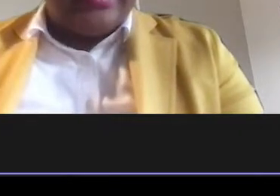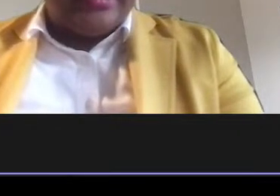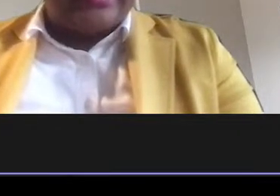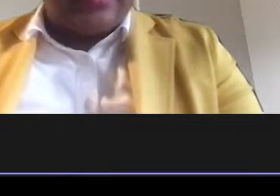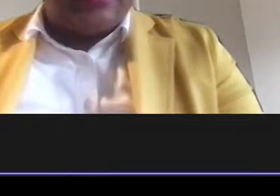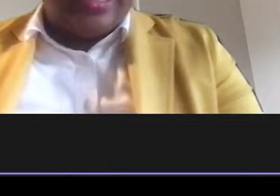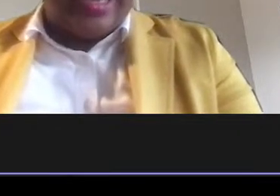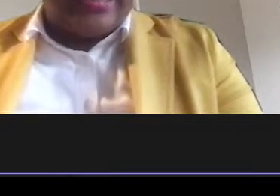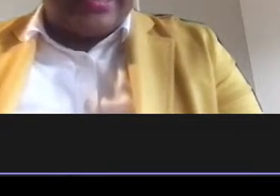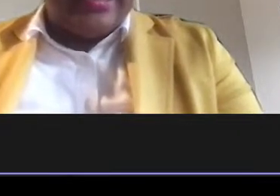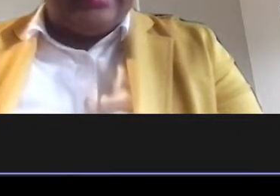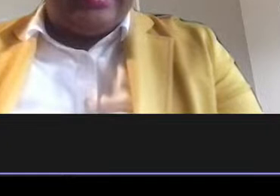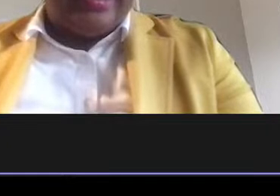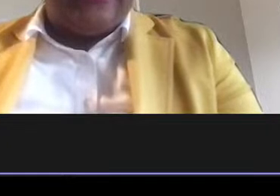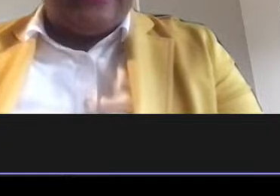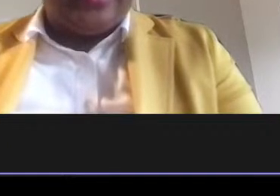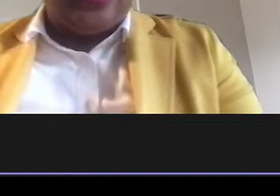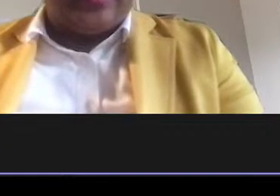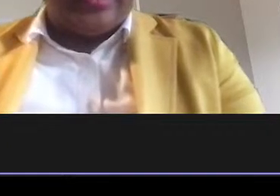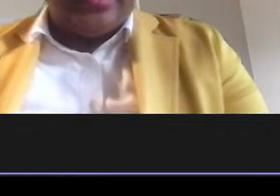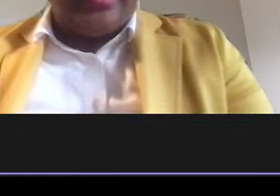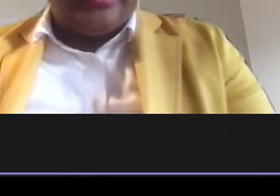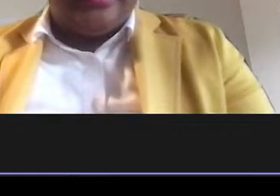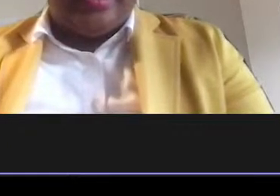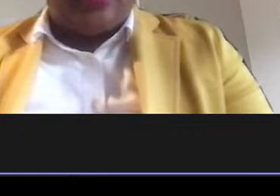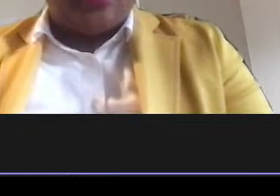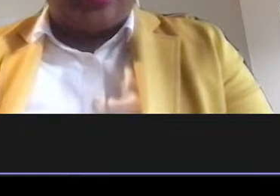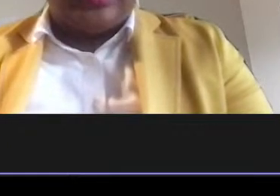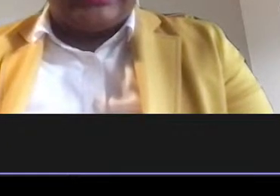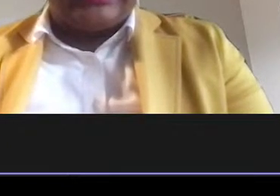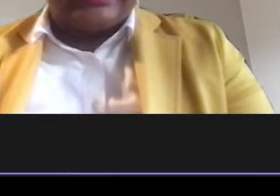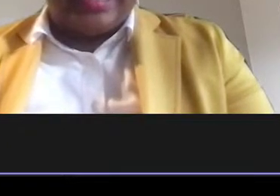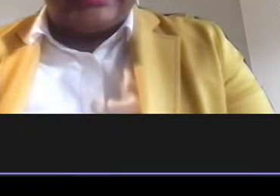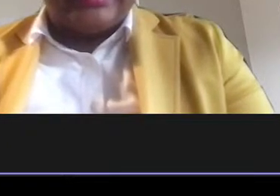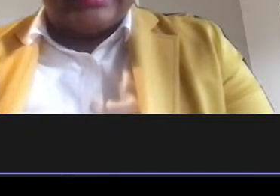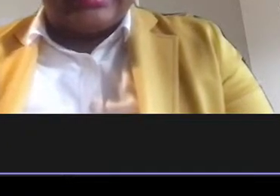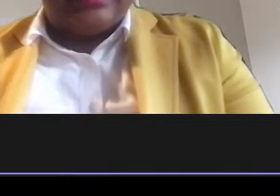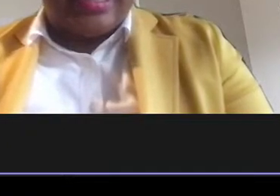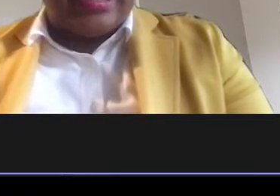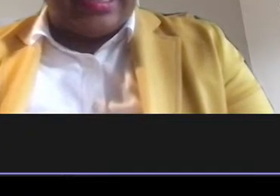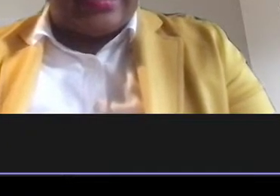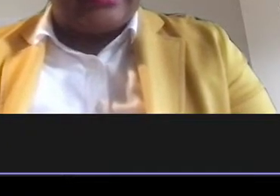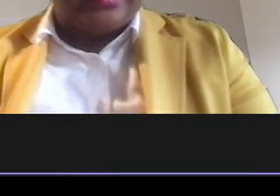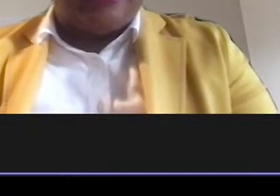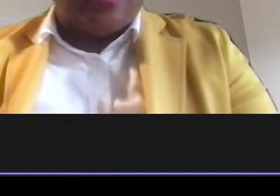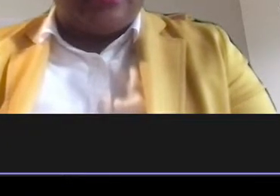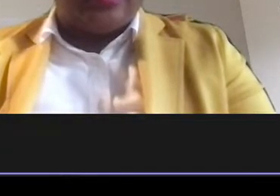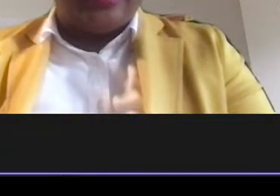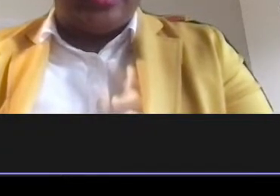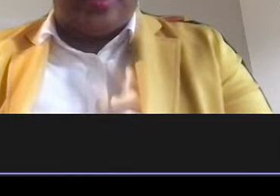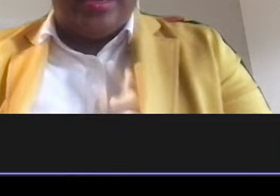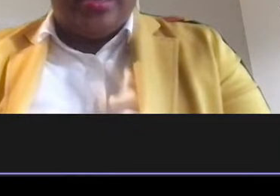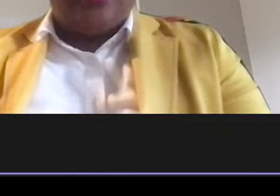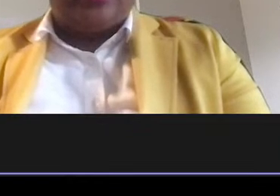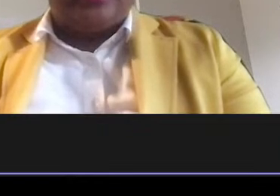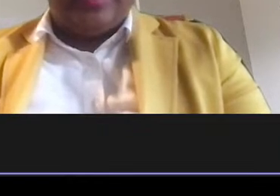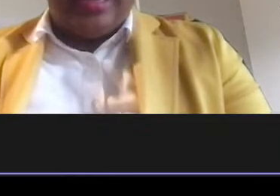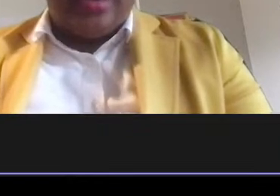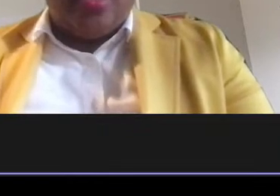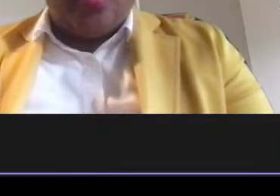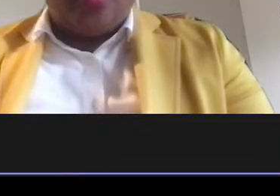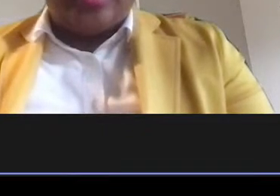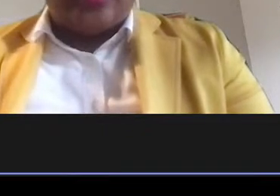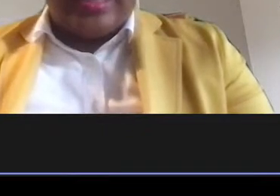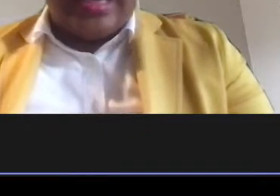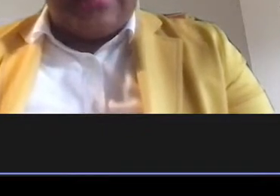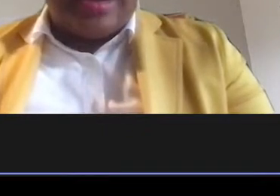konke, necebo lakhe lingevinjwe nakuso lesi sikhathi esibi kangaka. Siyabonga mhlonishwa